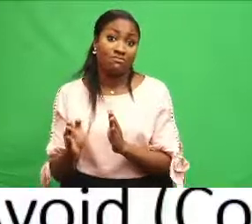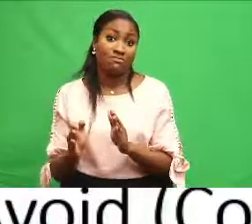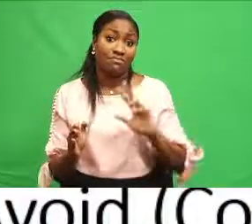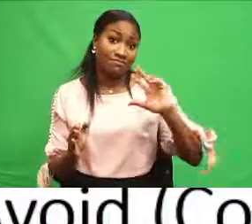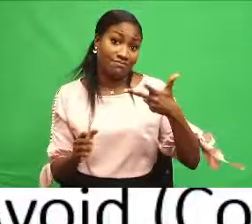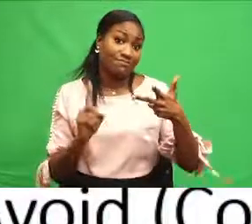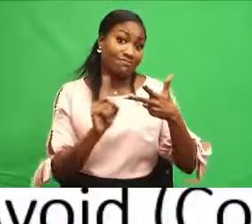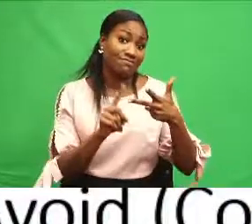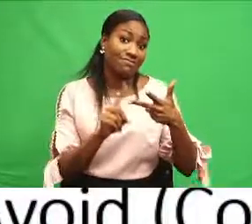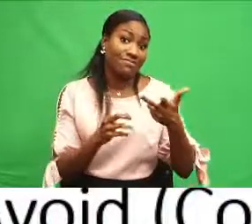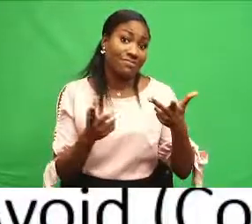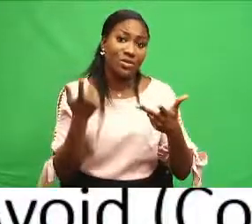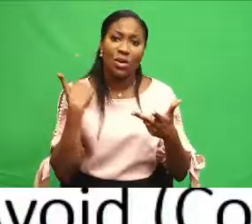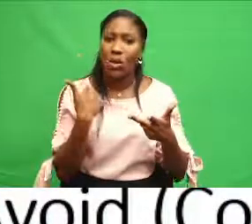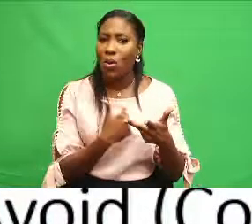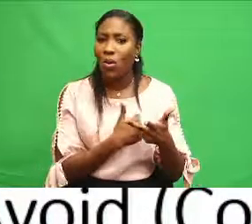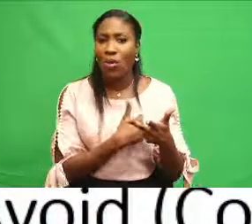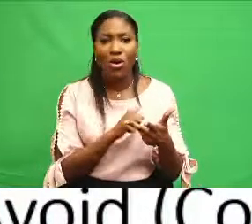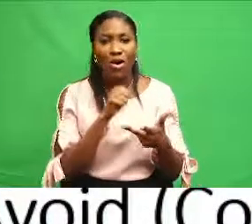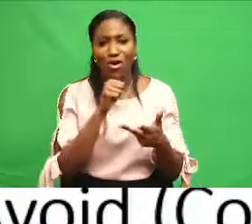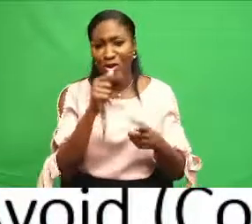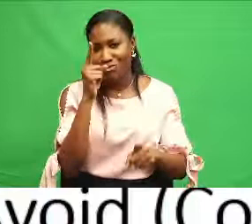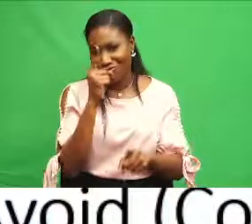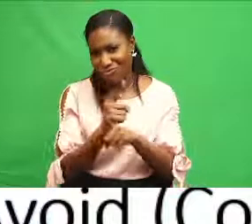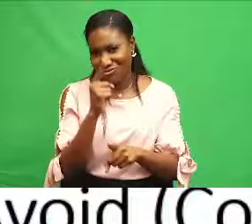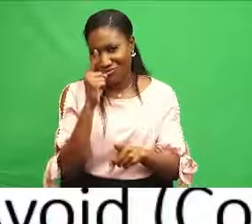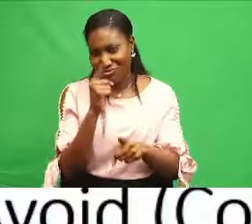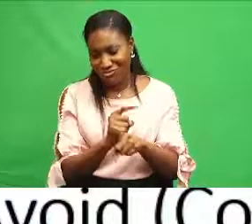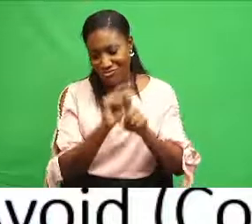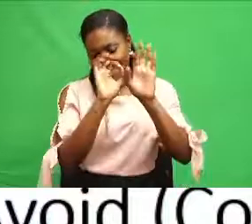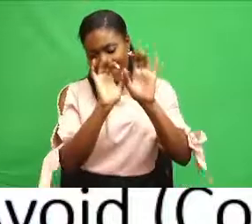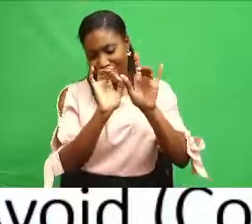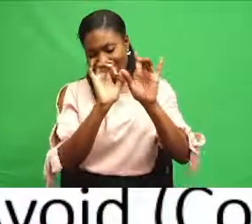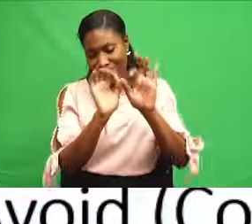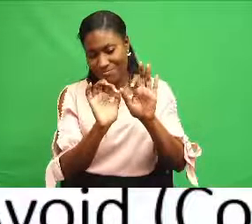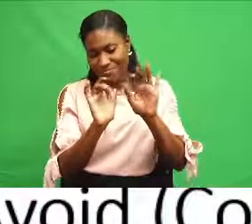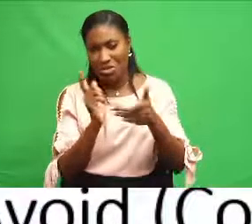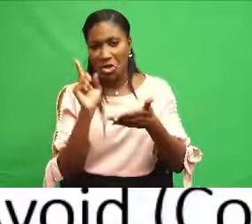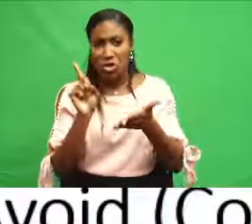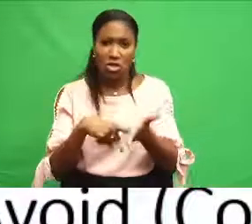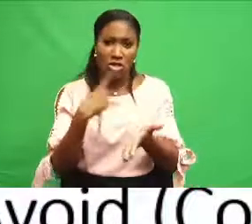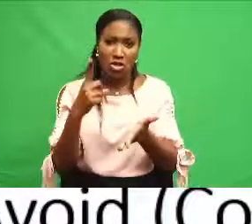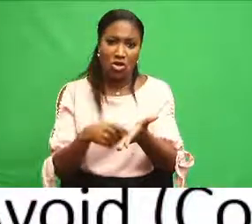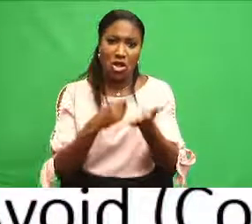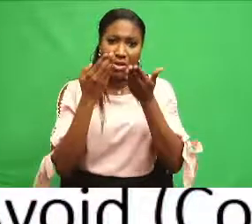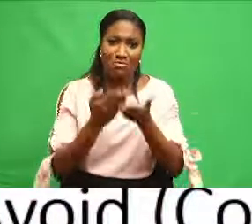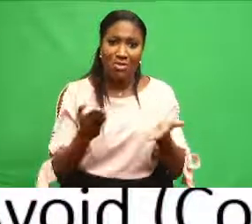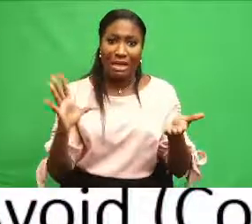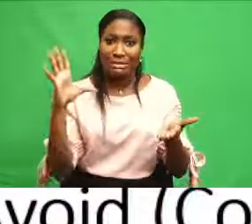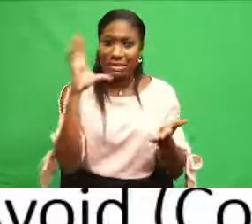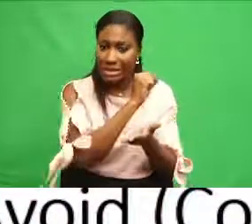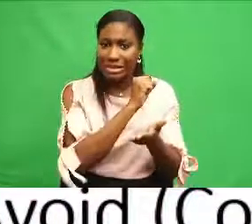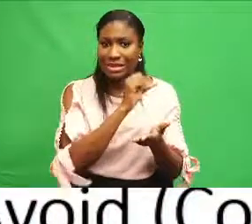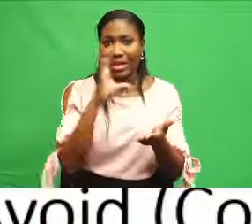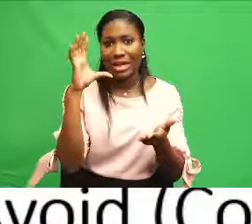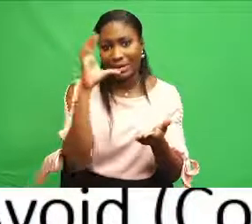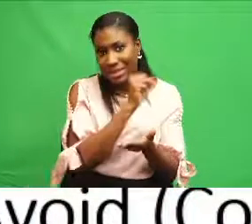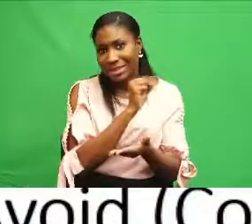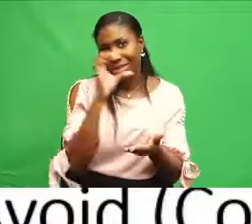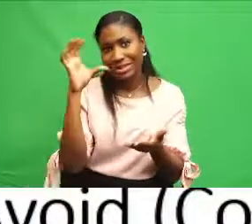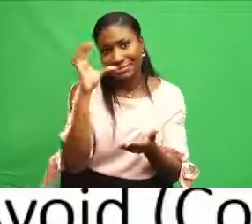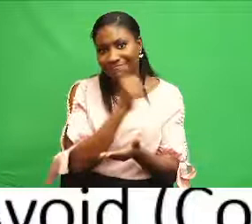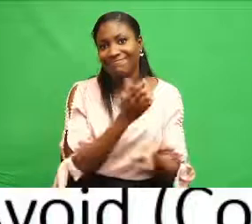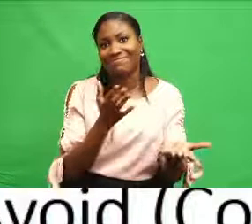that we're not good at record keeping. And if you don't keep good records, then